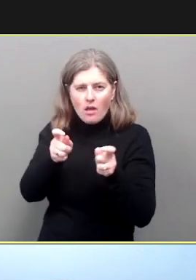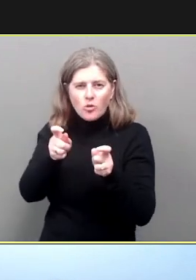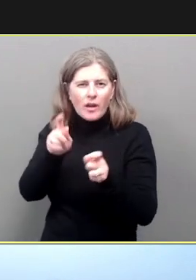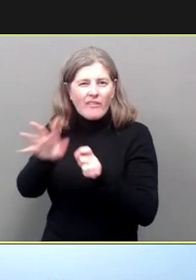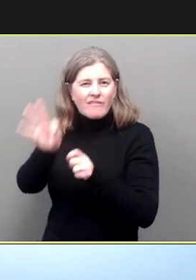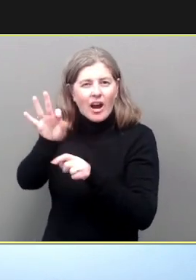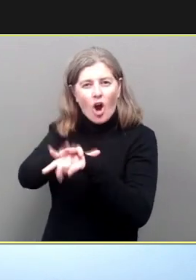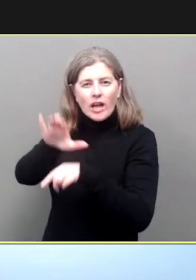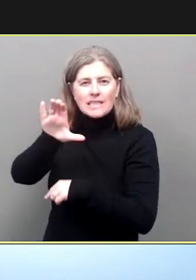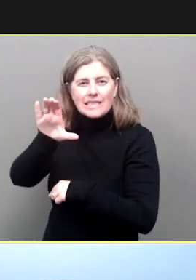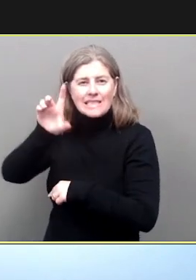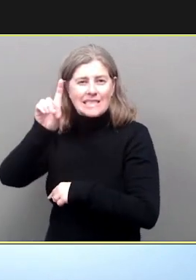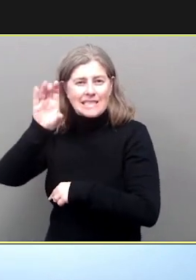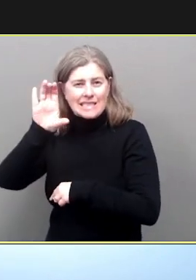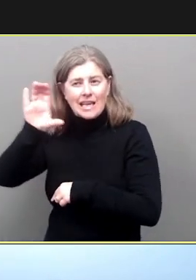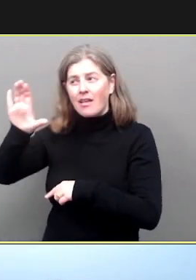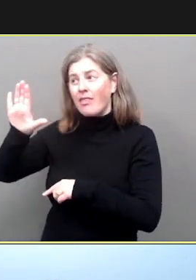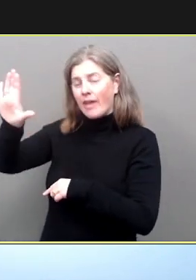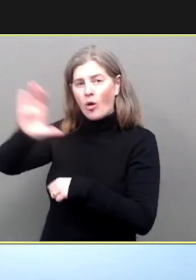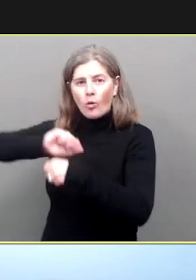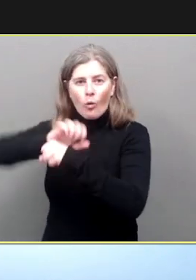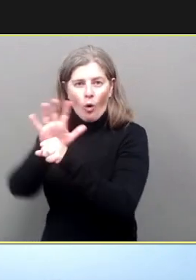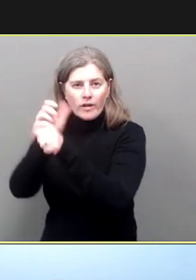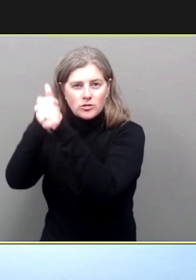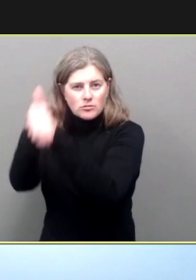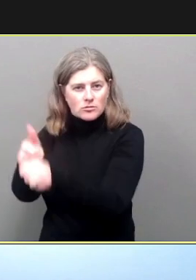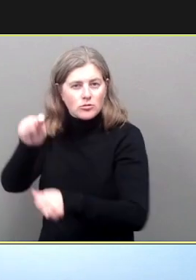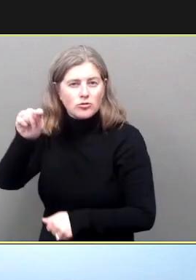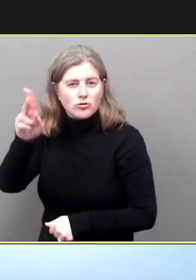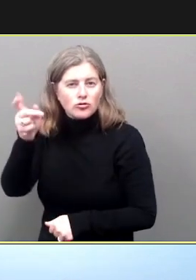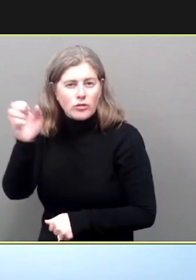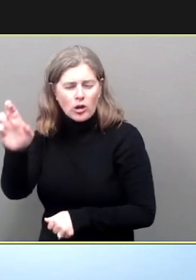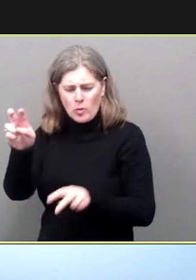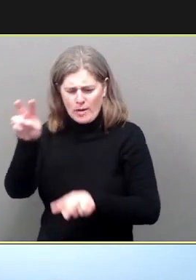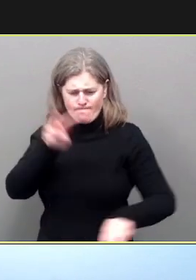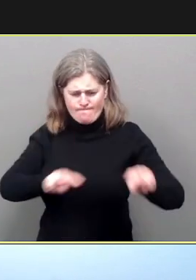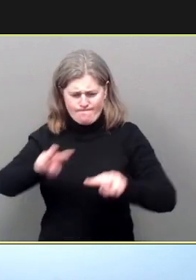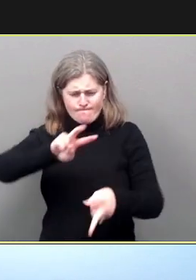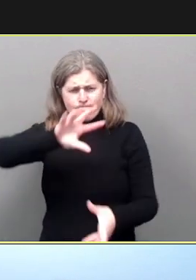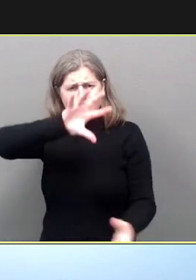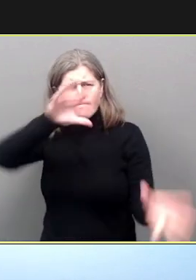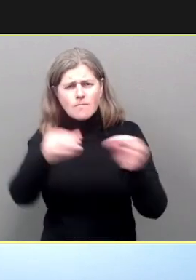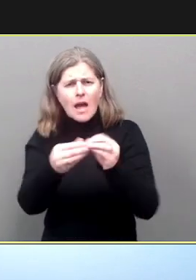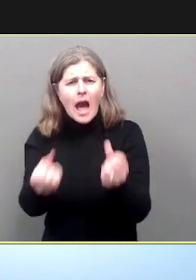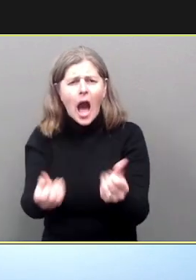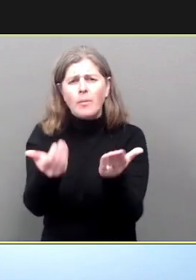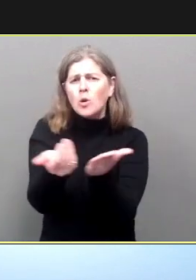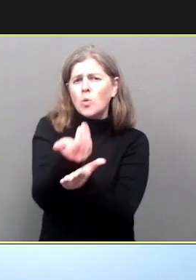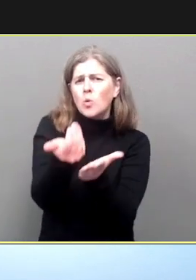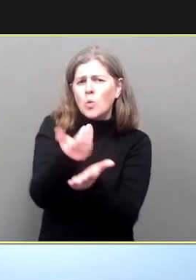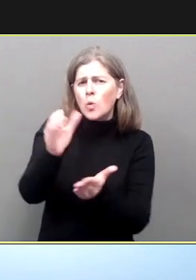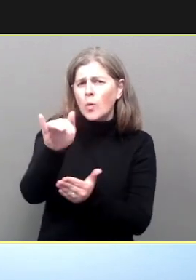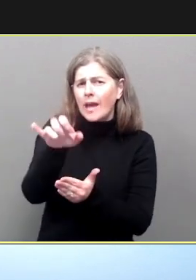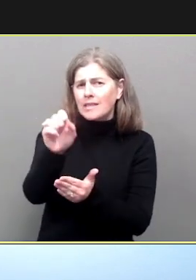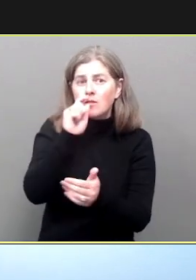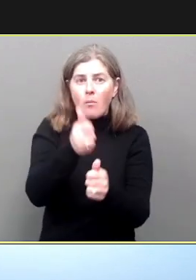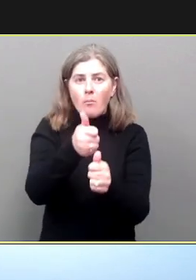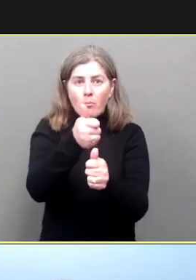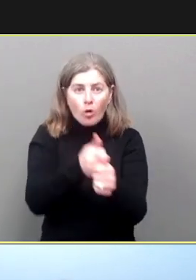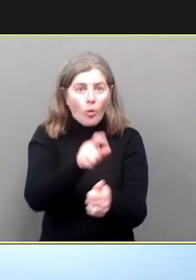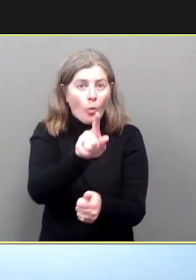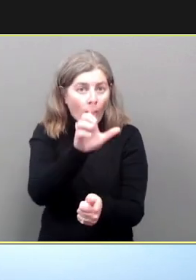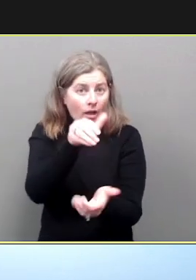tracker page as well. And so we look at the total number of new cases per 100,000 people per